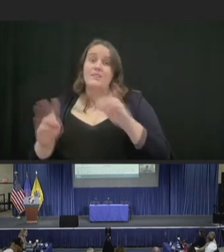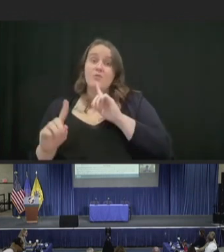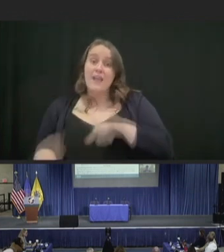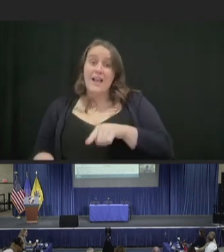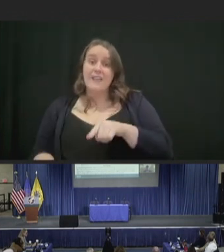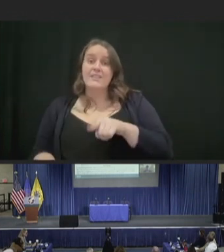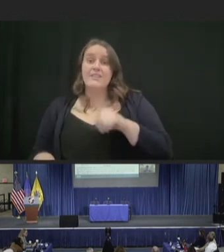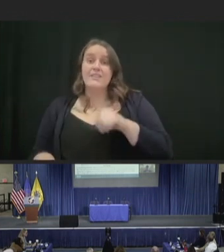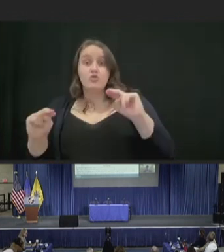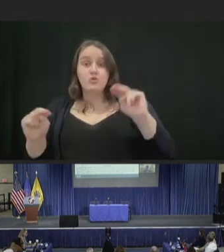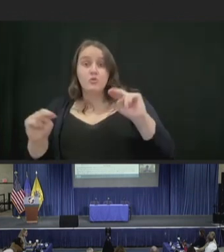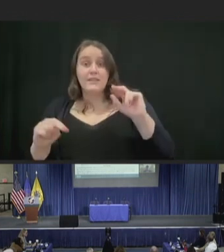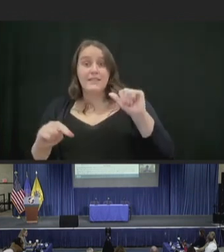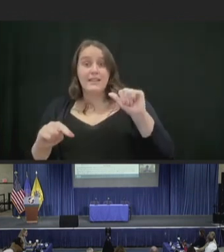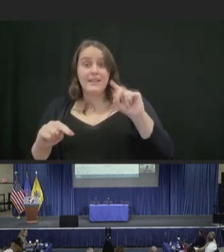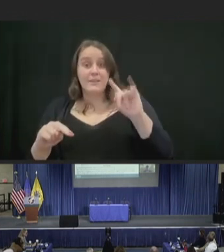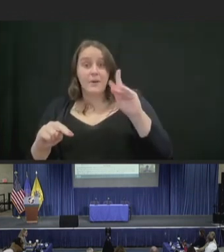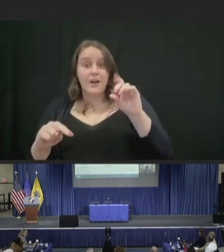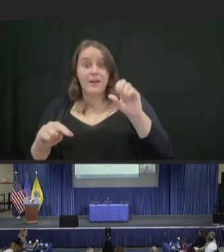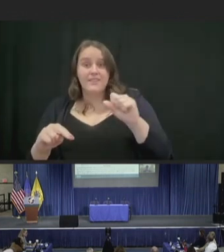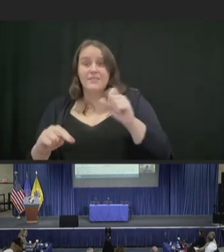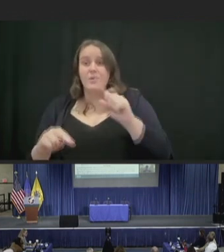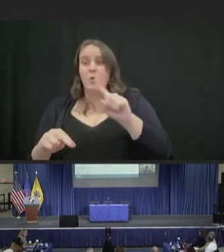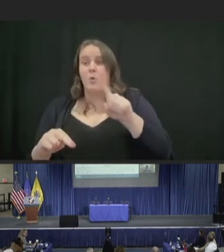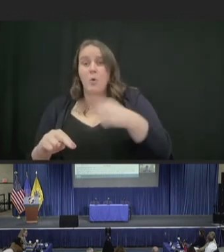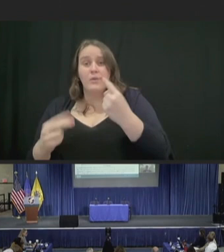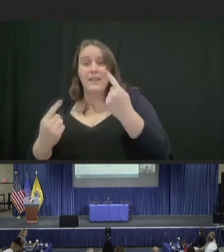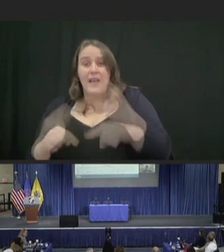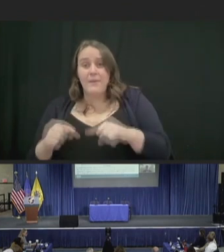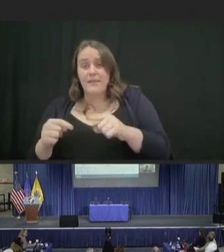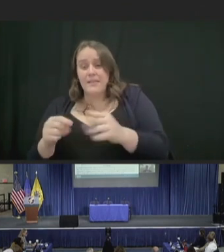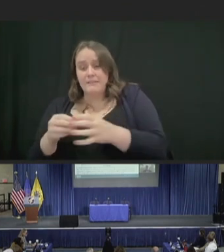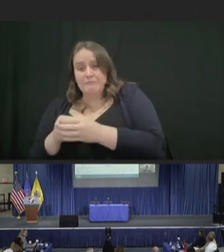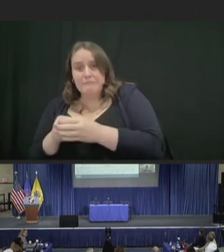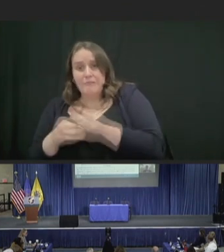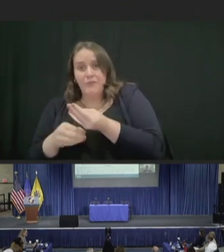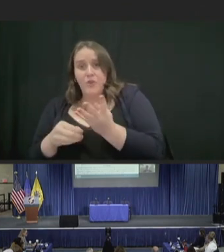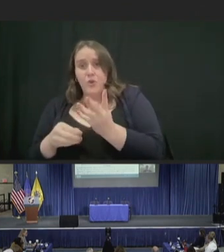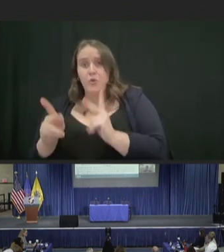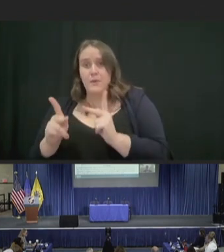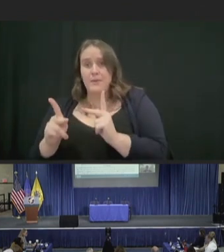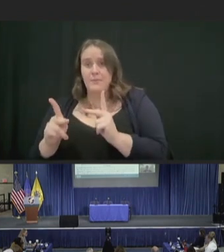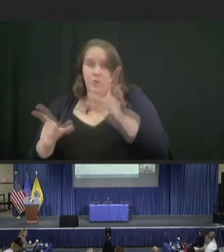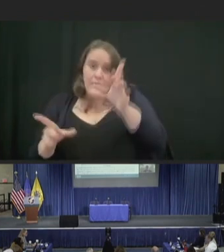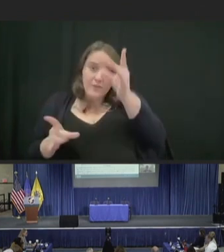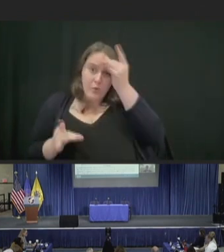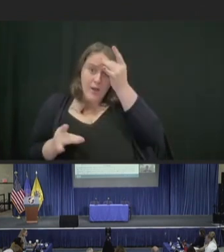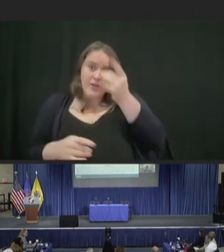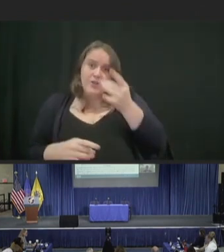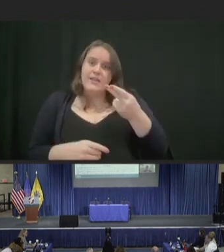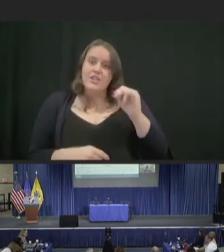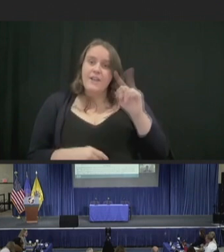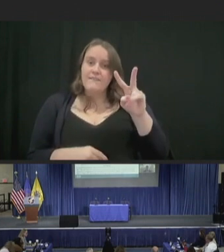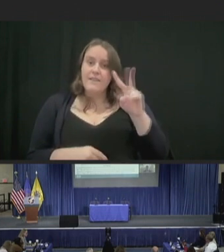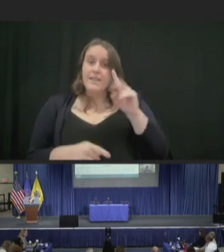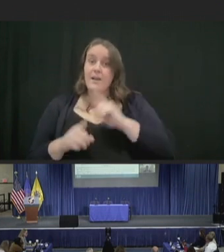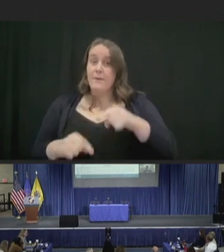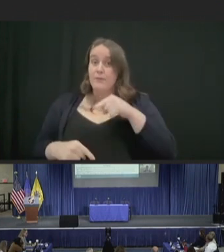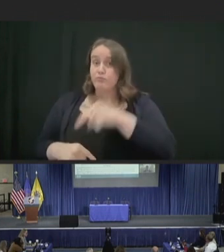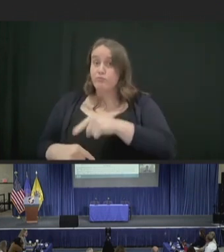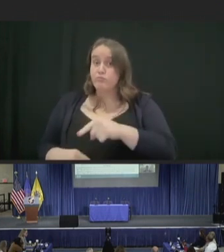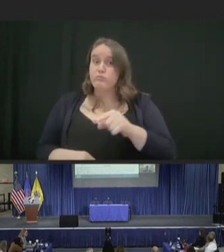minority of individuals who have acquired HIV, and it's these BNAbs that are